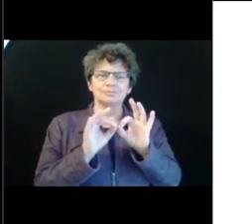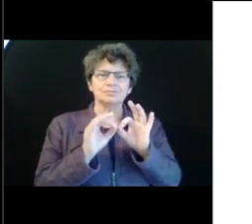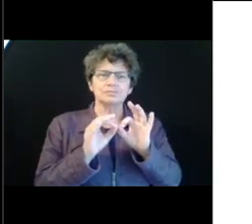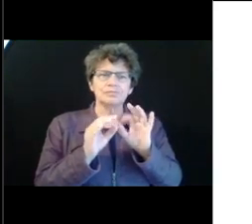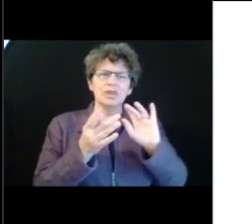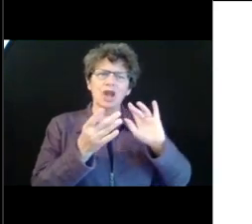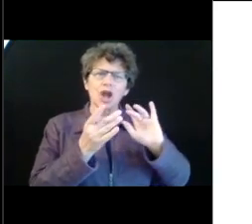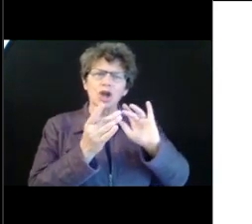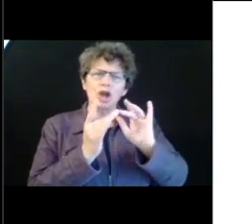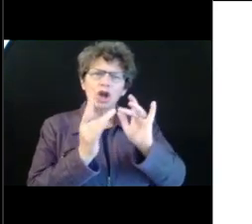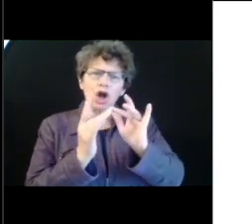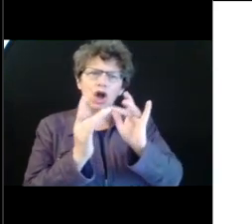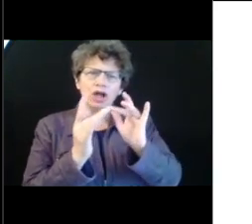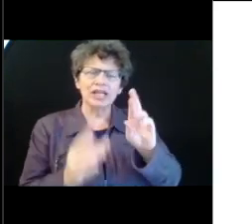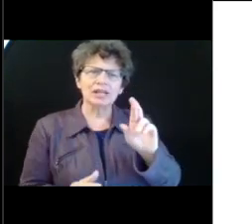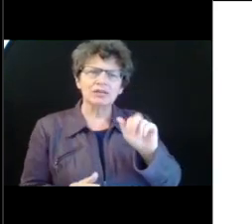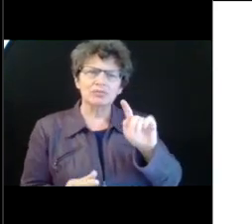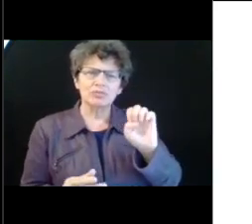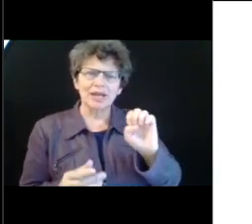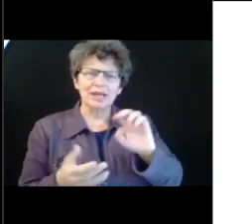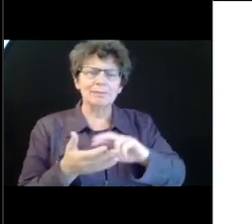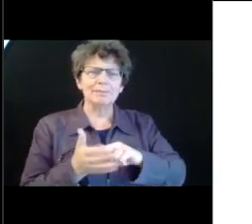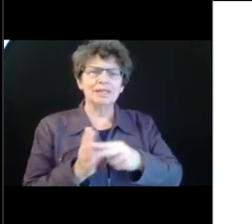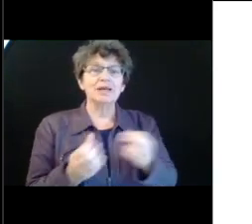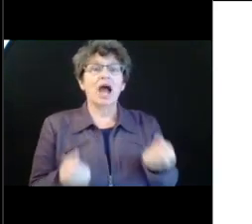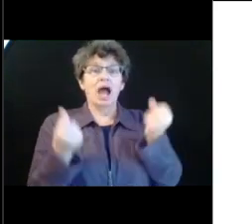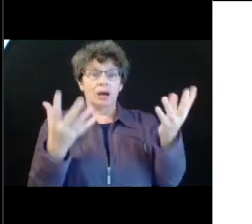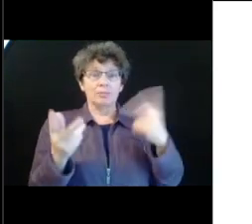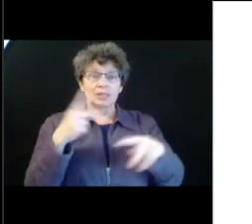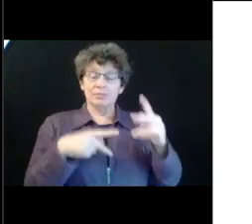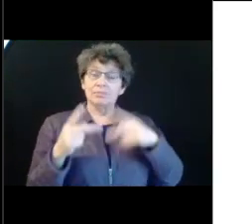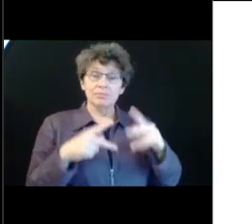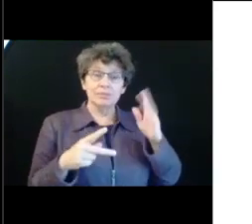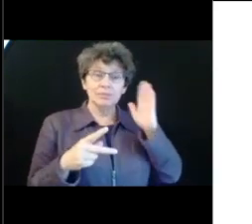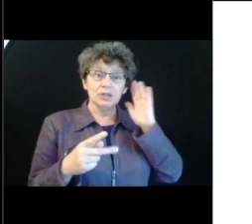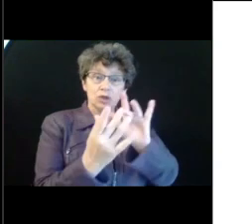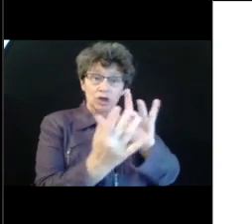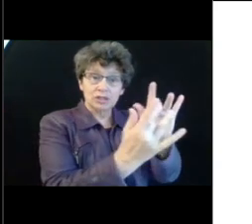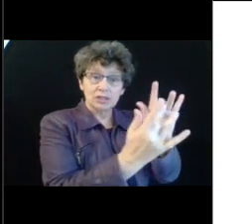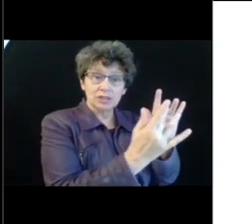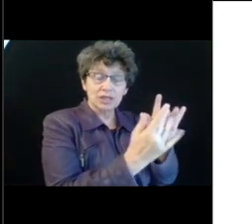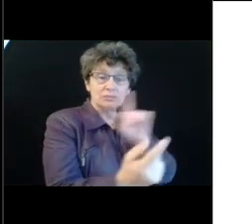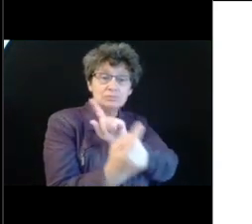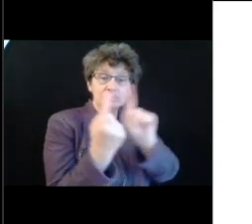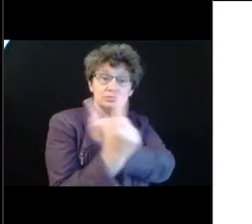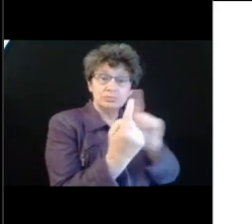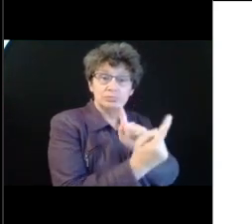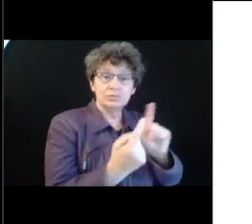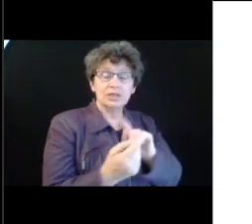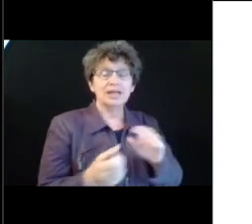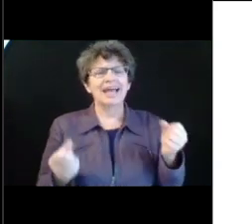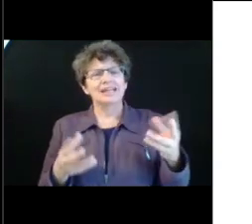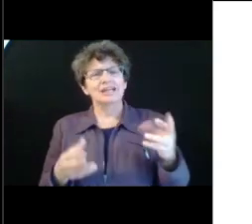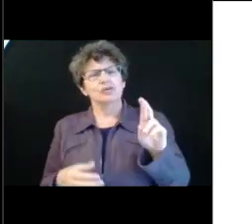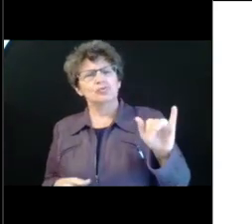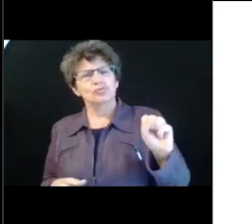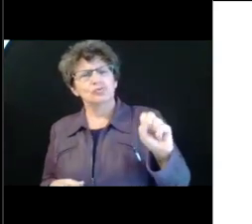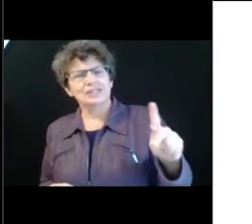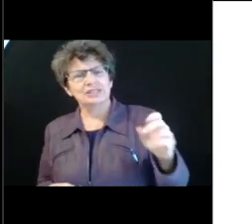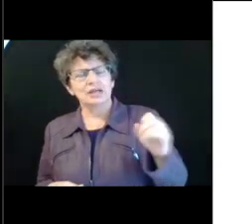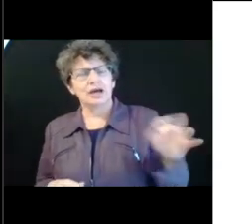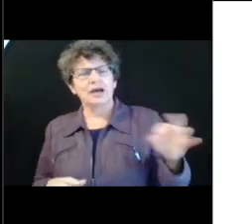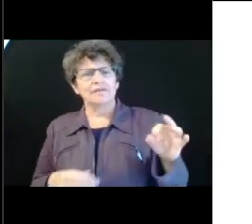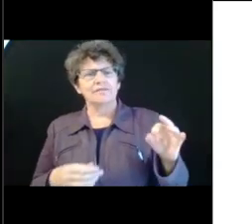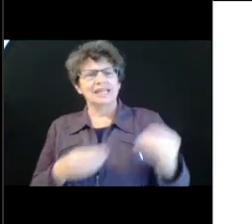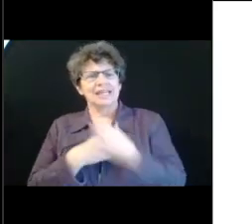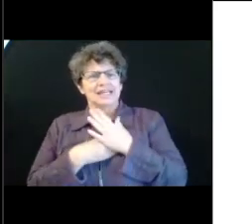with, and then risk of infection is just how likely you are to get that infection if you're exposed. The other factor